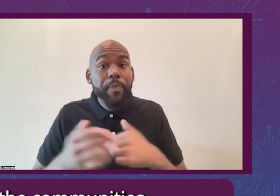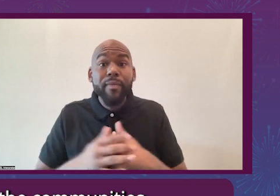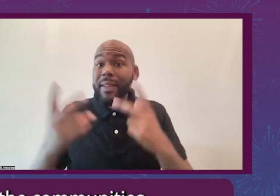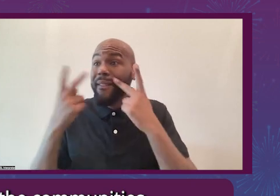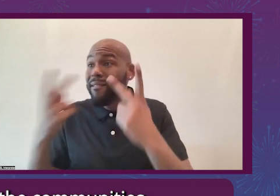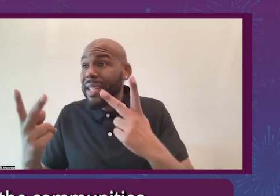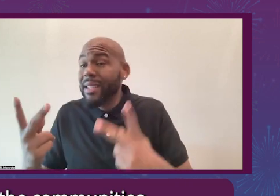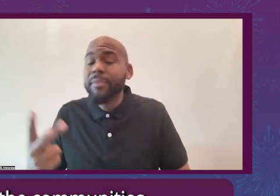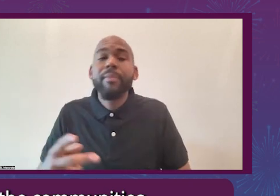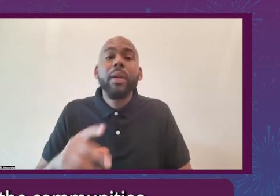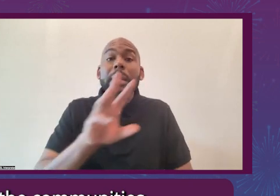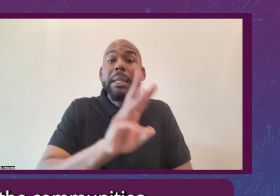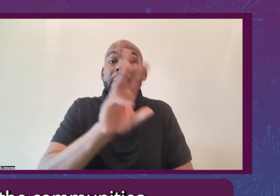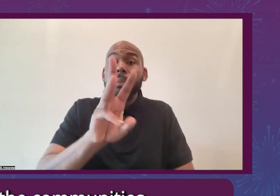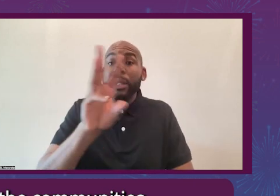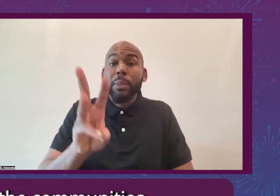Visit